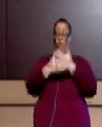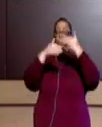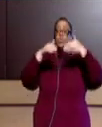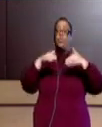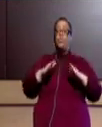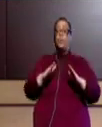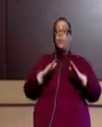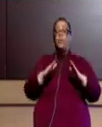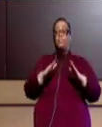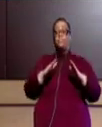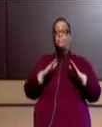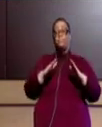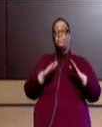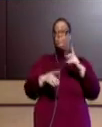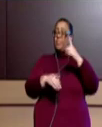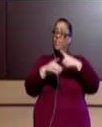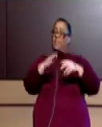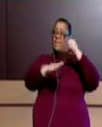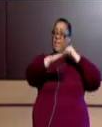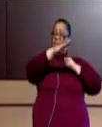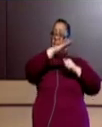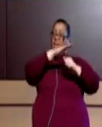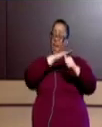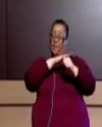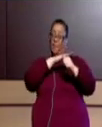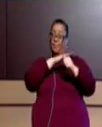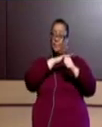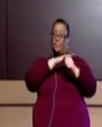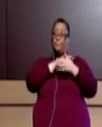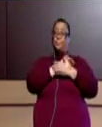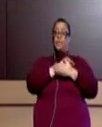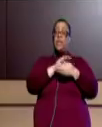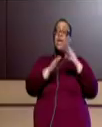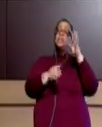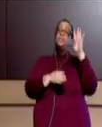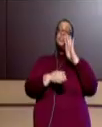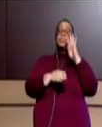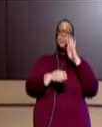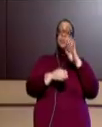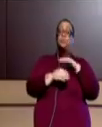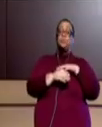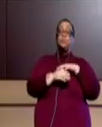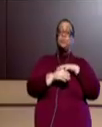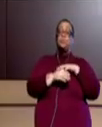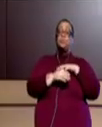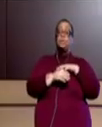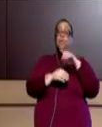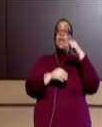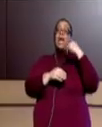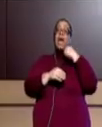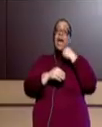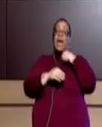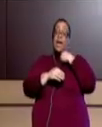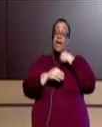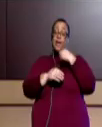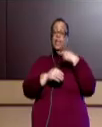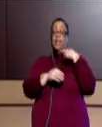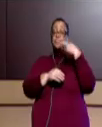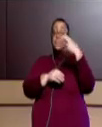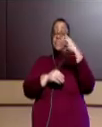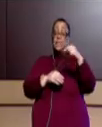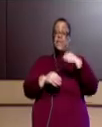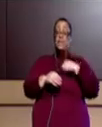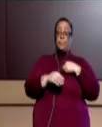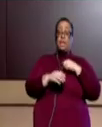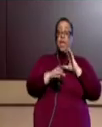it's unfiltered. They can't hide behind social media. I need you to tap on that screen. I'm seeing me. Yes. I have